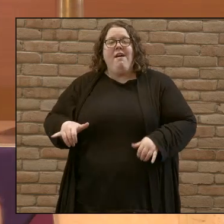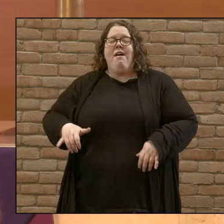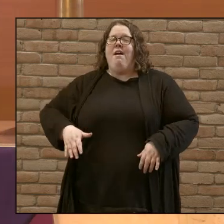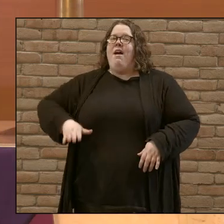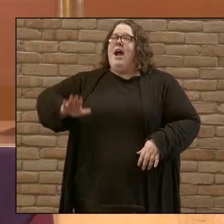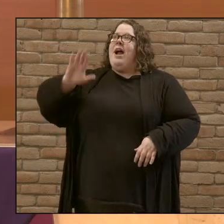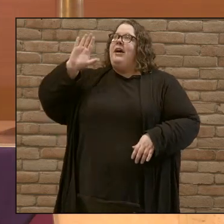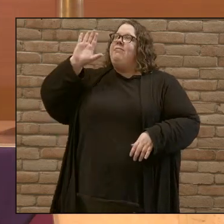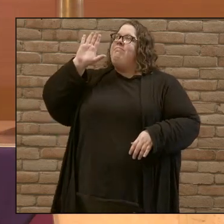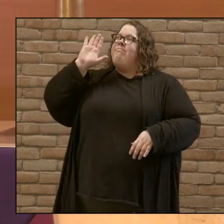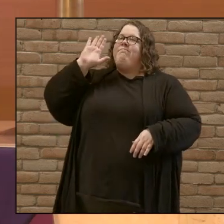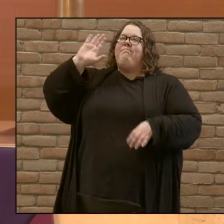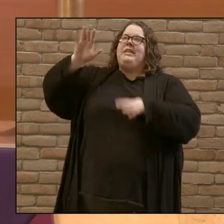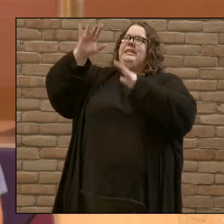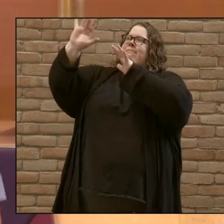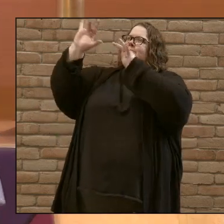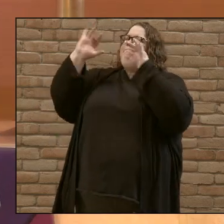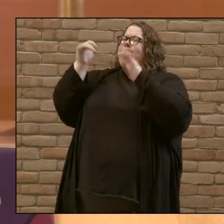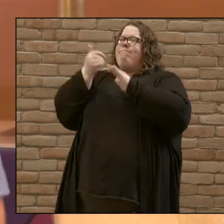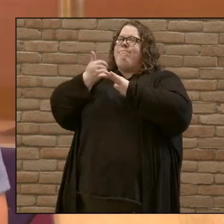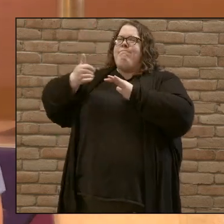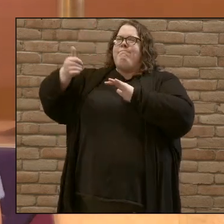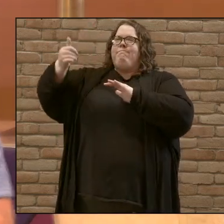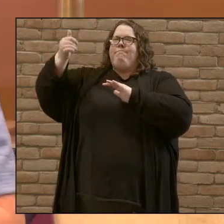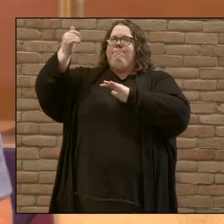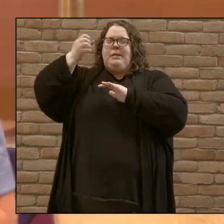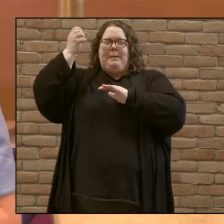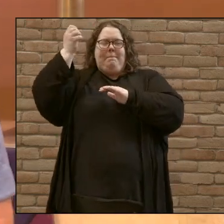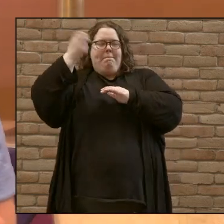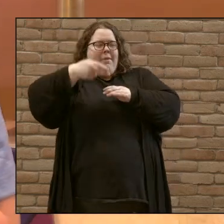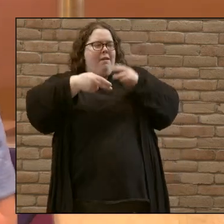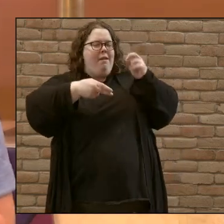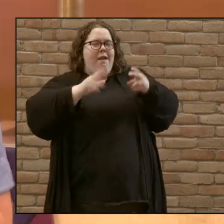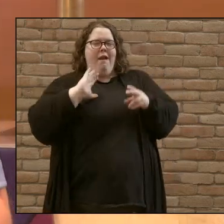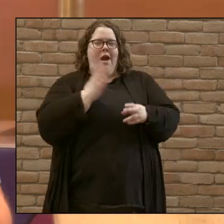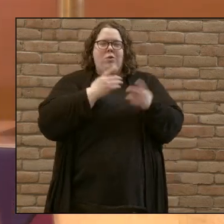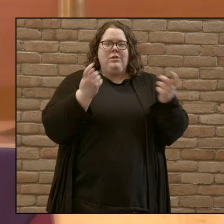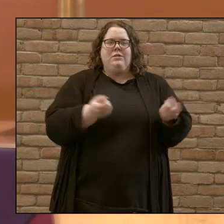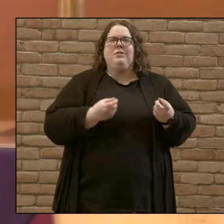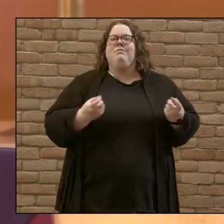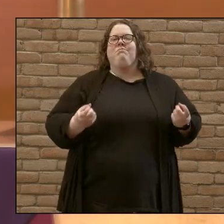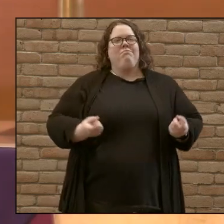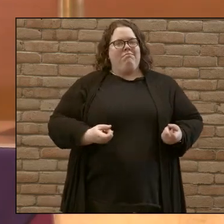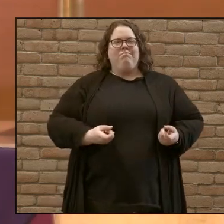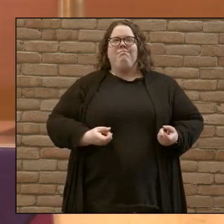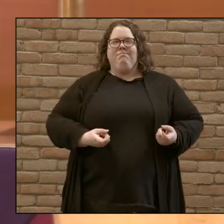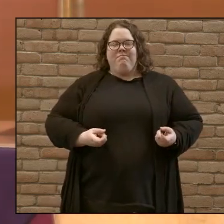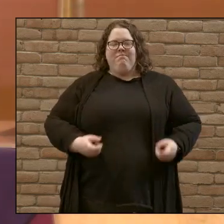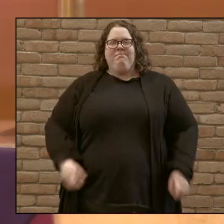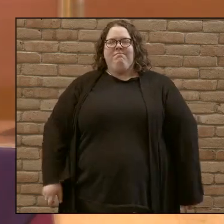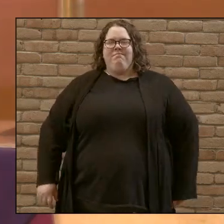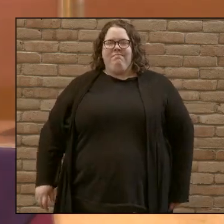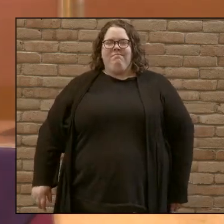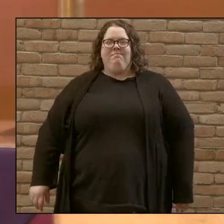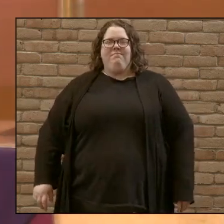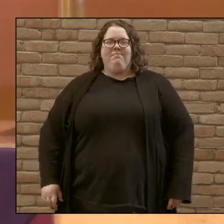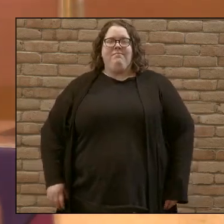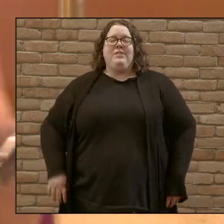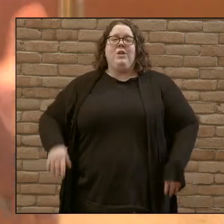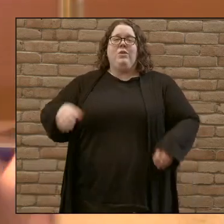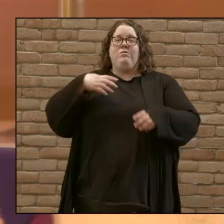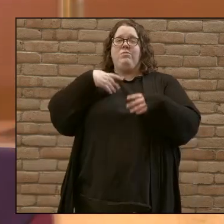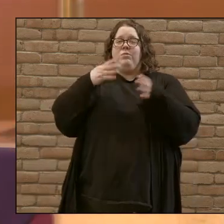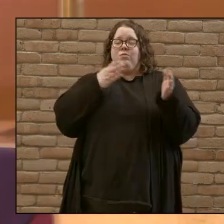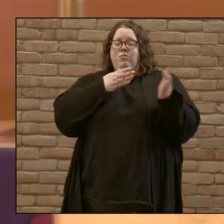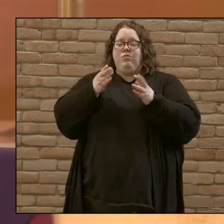magnificence overshadows and destroys our sin. As we prepare to receive Holy Communion again this day, we